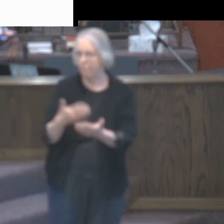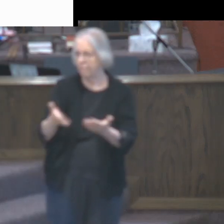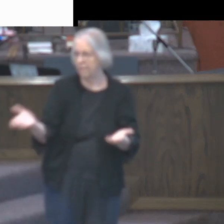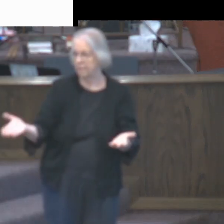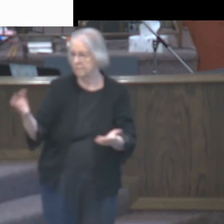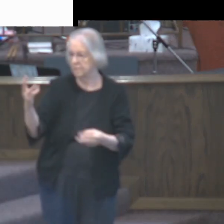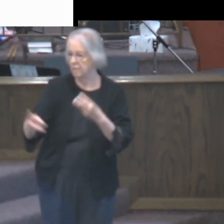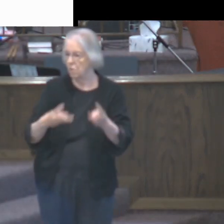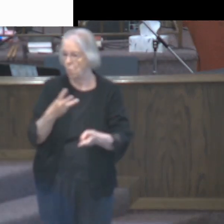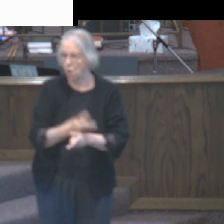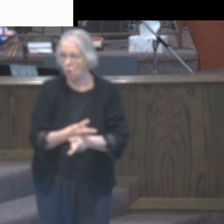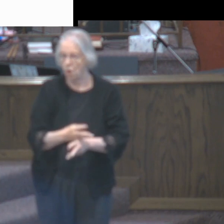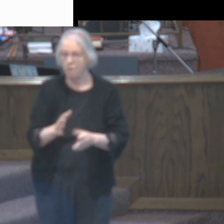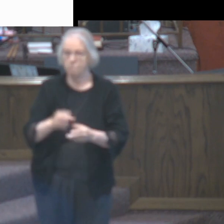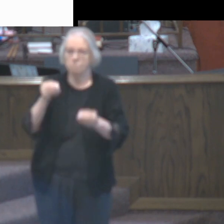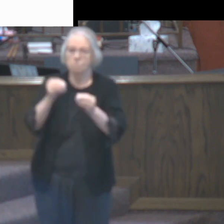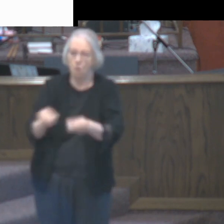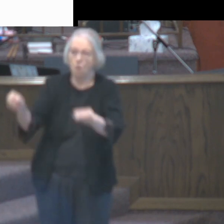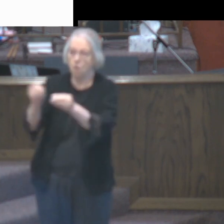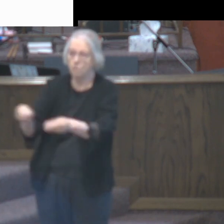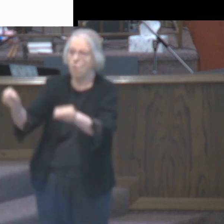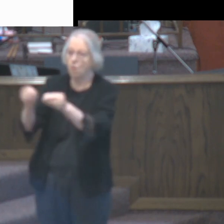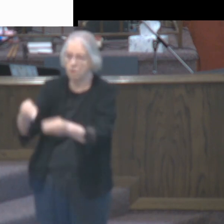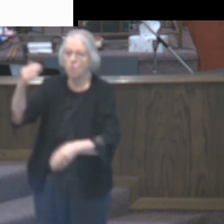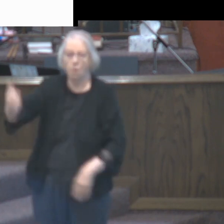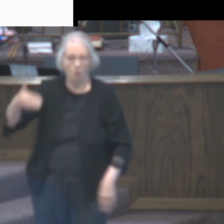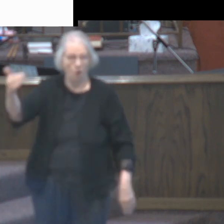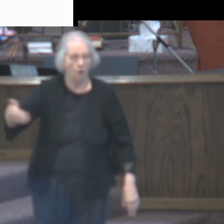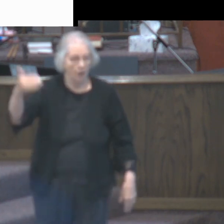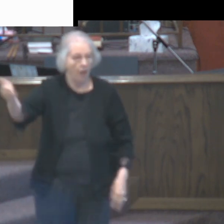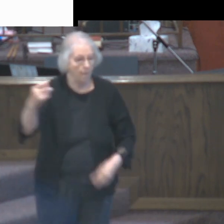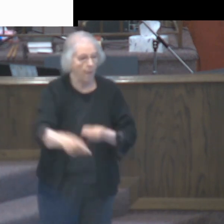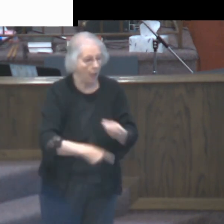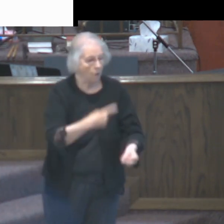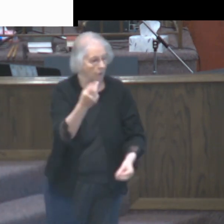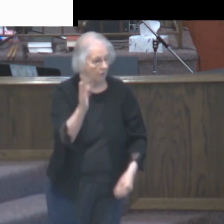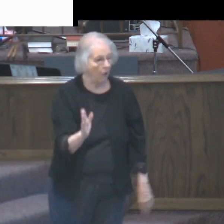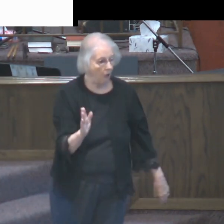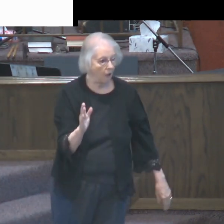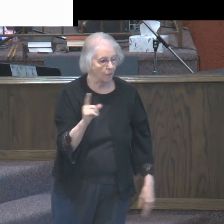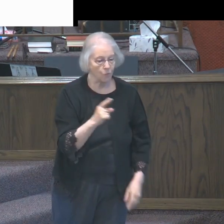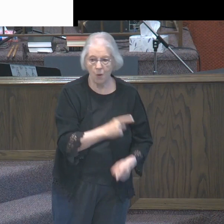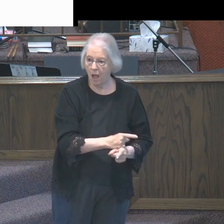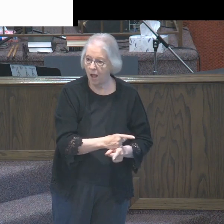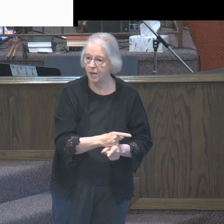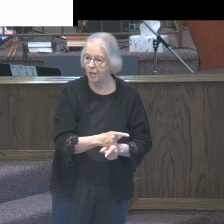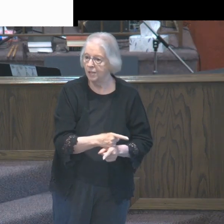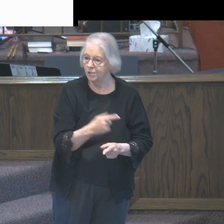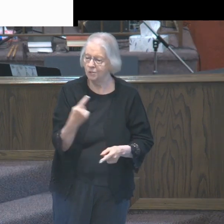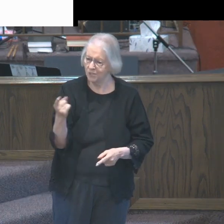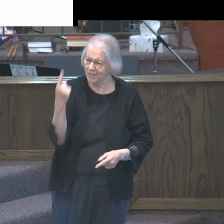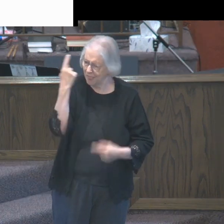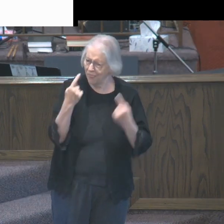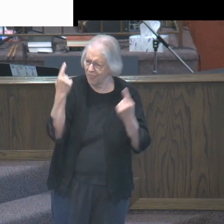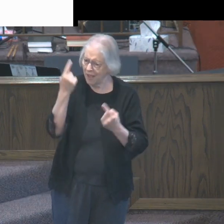so much more about what I believe about God. What do you believe